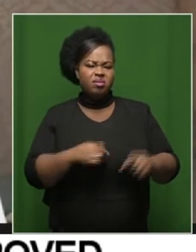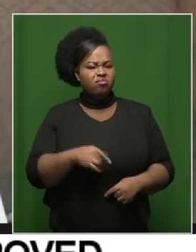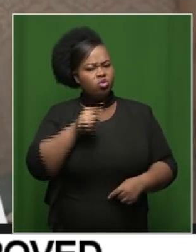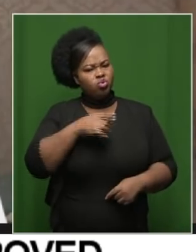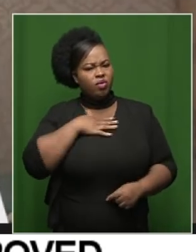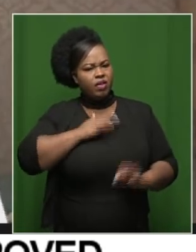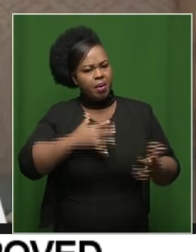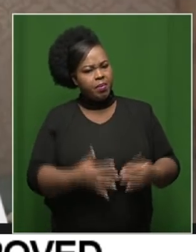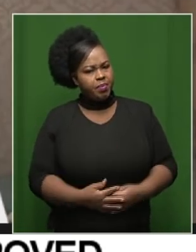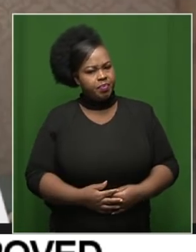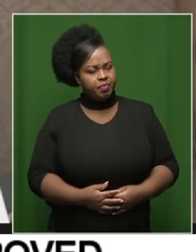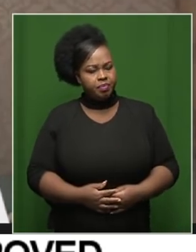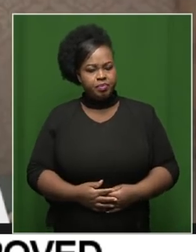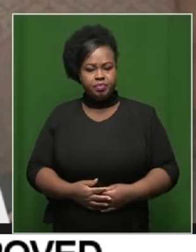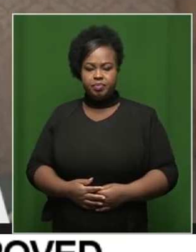your reaction to this. Well,